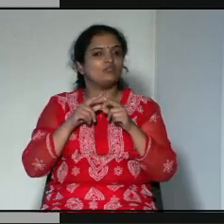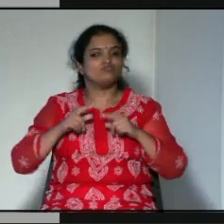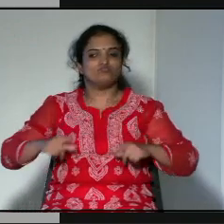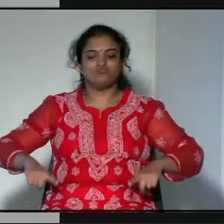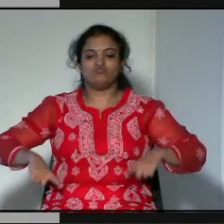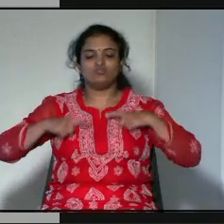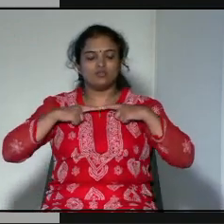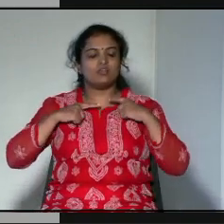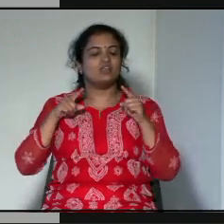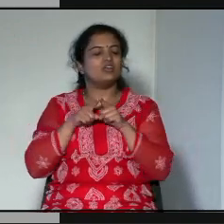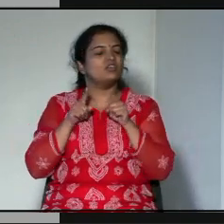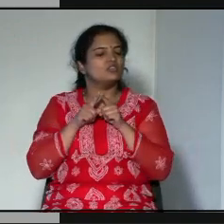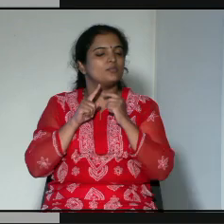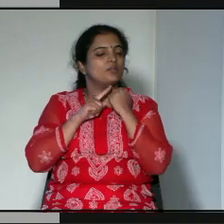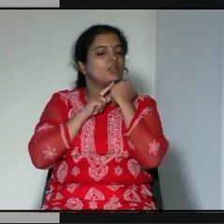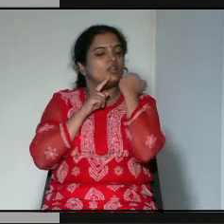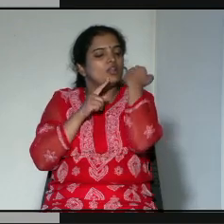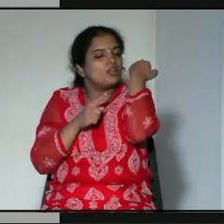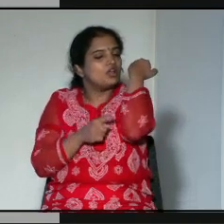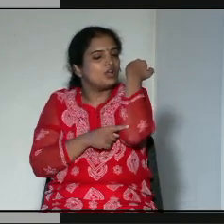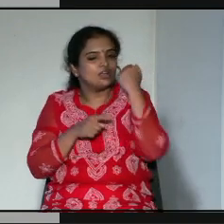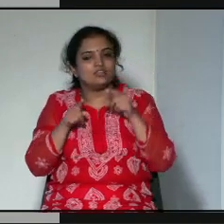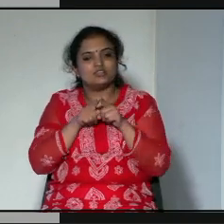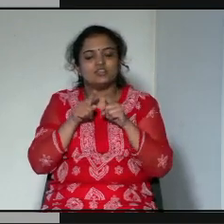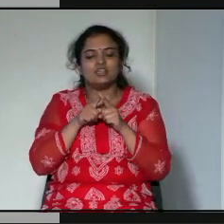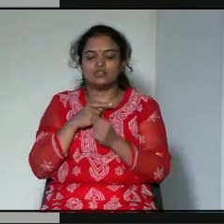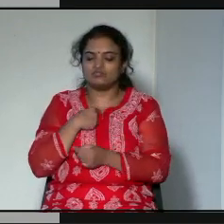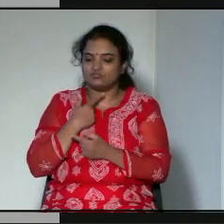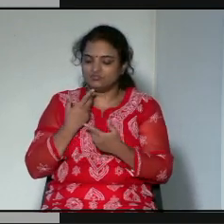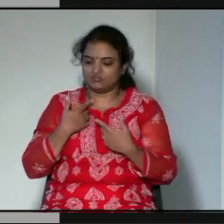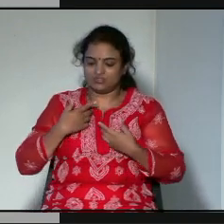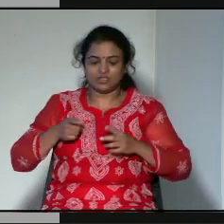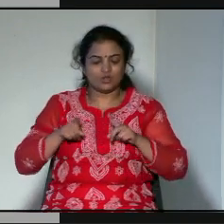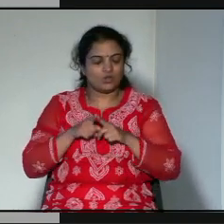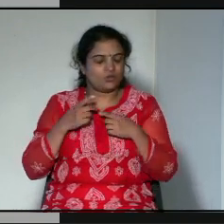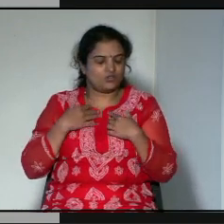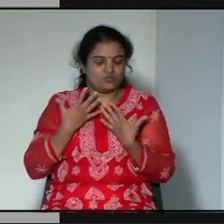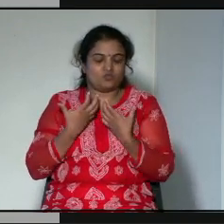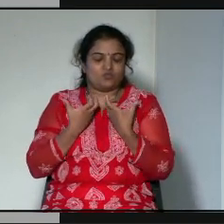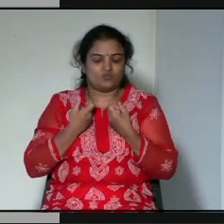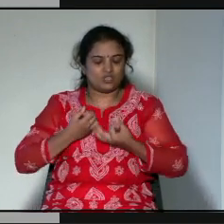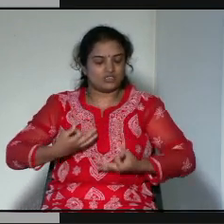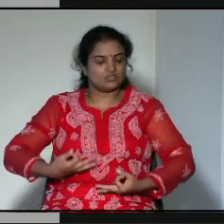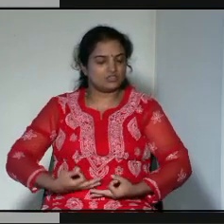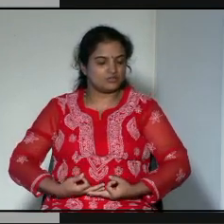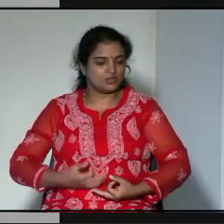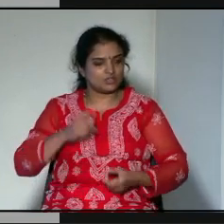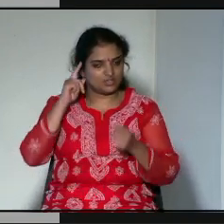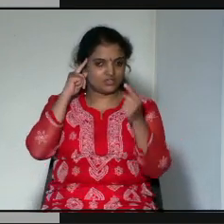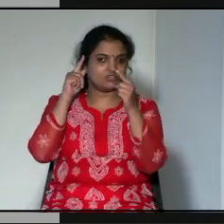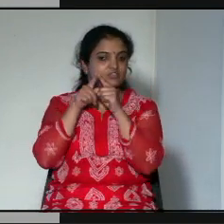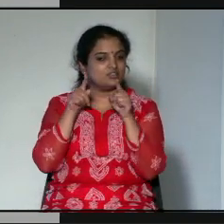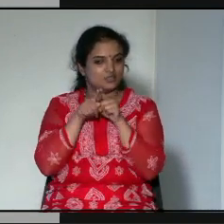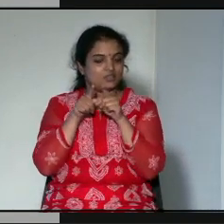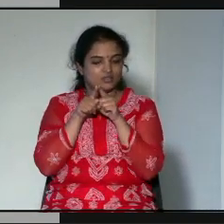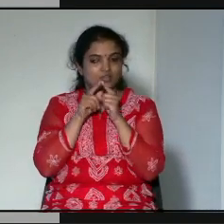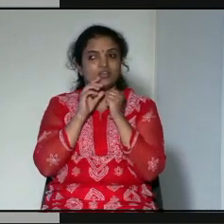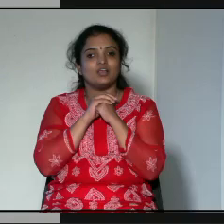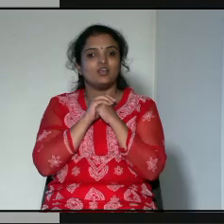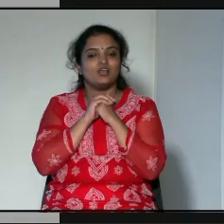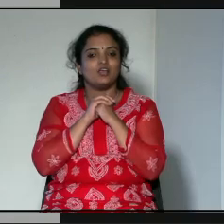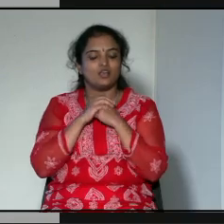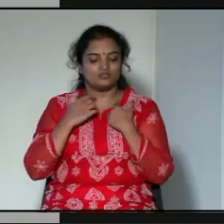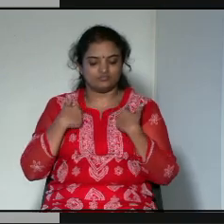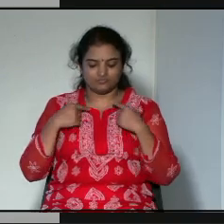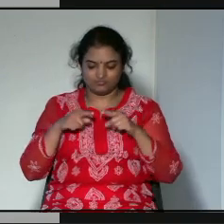worldview that became the driving force of a set of later journeys she undertook to far-flung parts of India. From